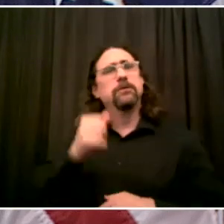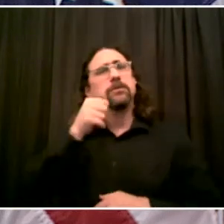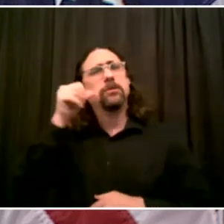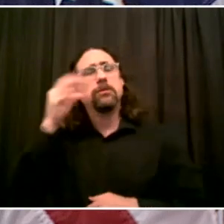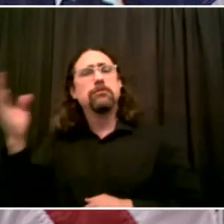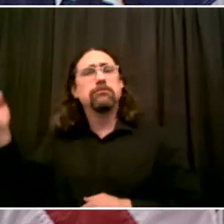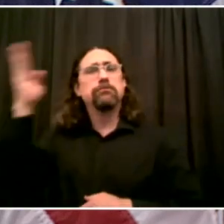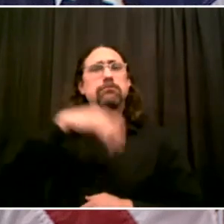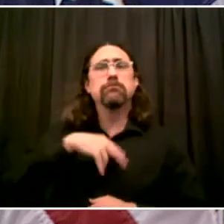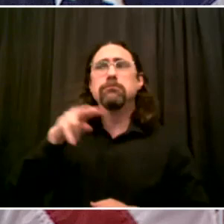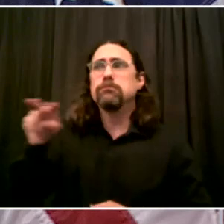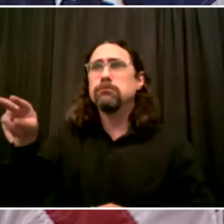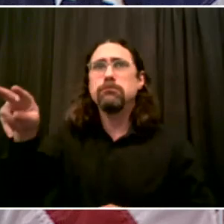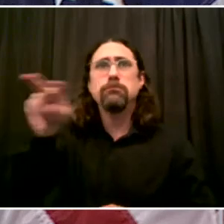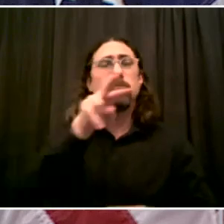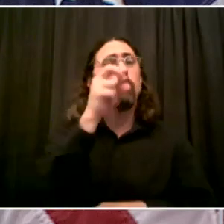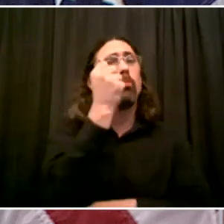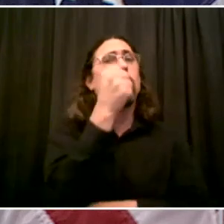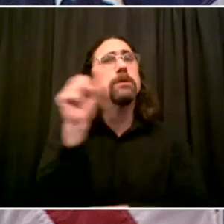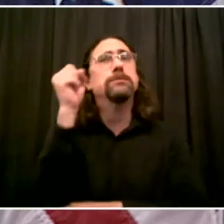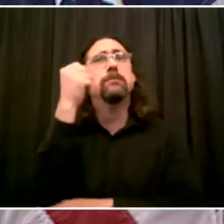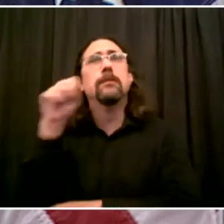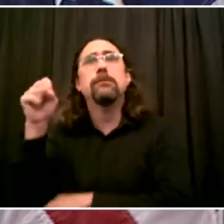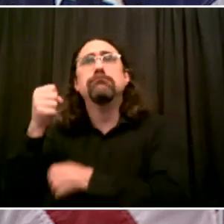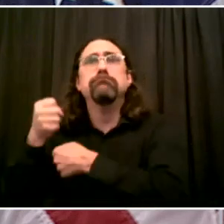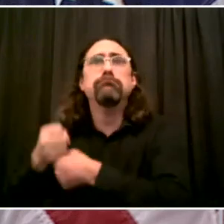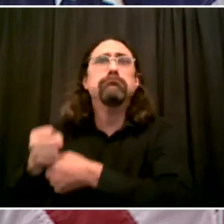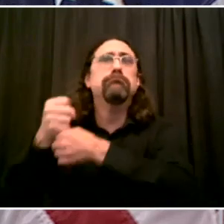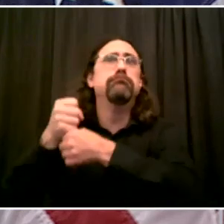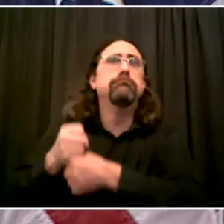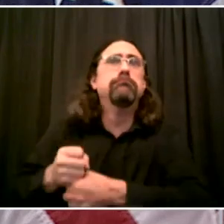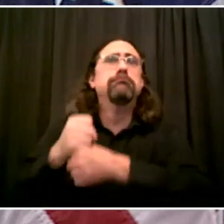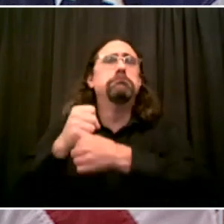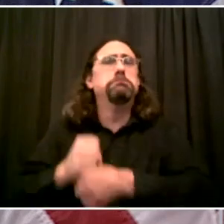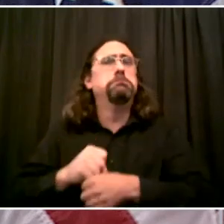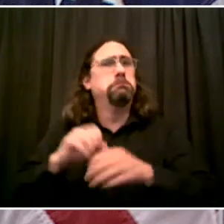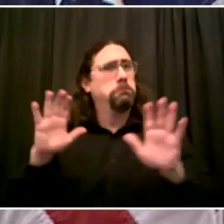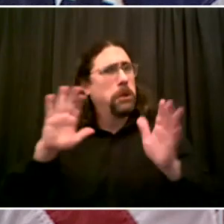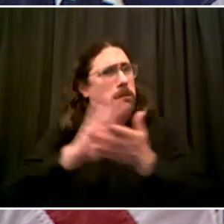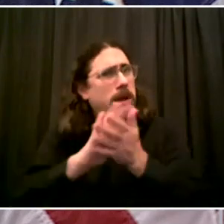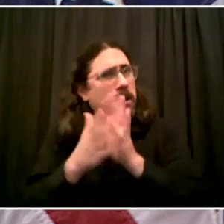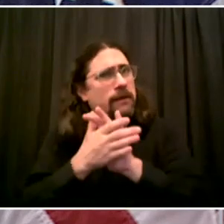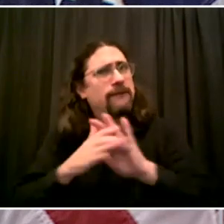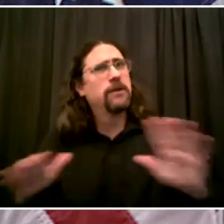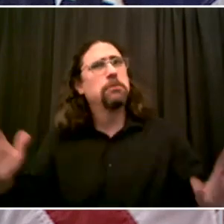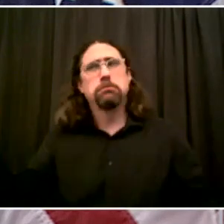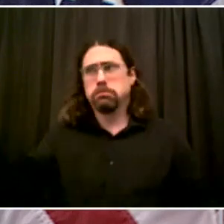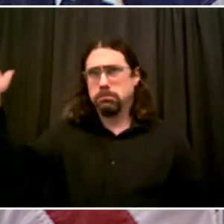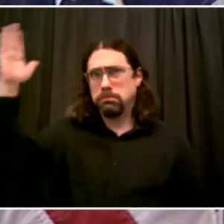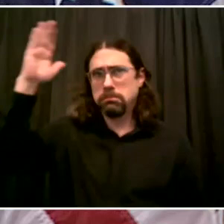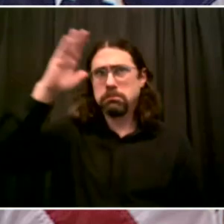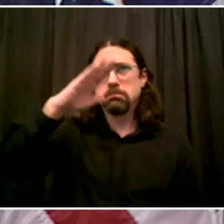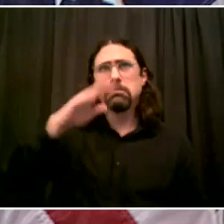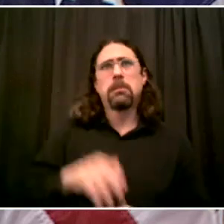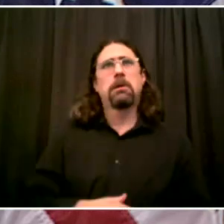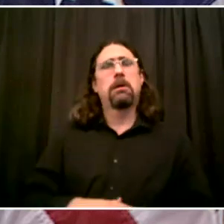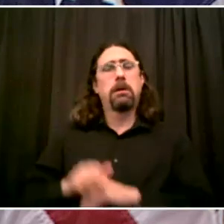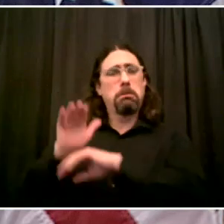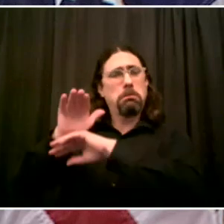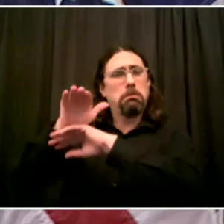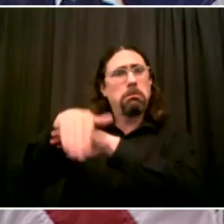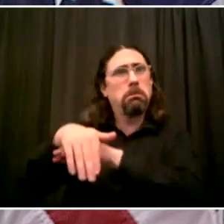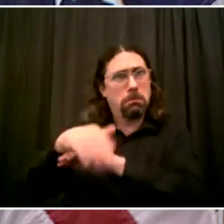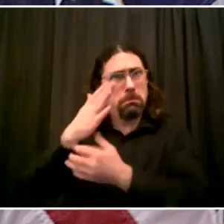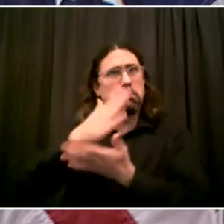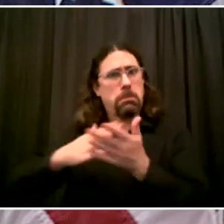night, also overwhelmingly peaceful. There are things we need to address. There are things we need to fix in